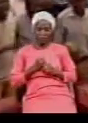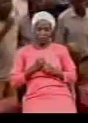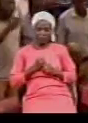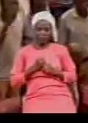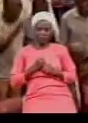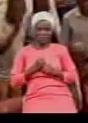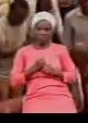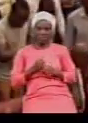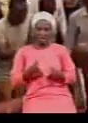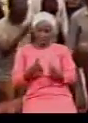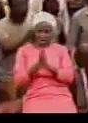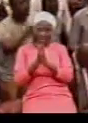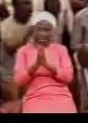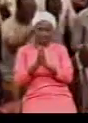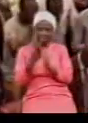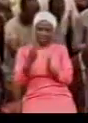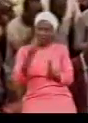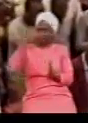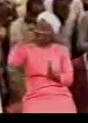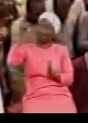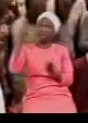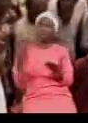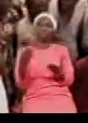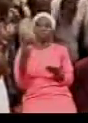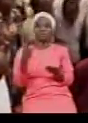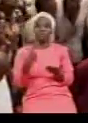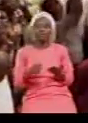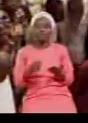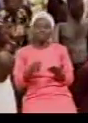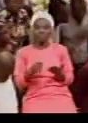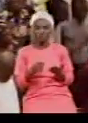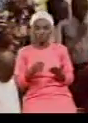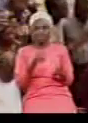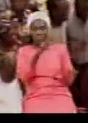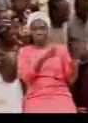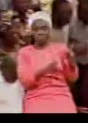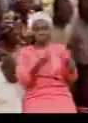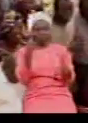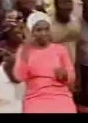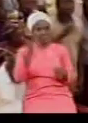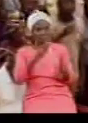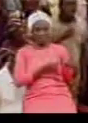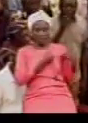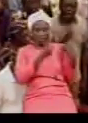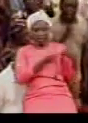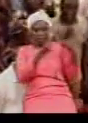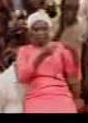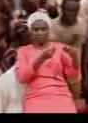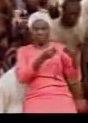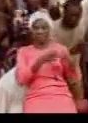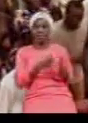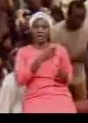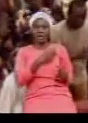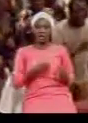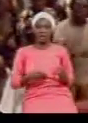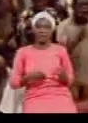Ask of me the heathens for the inheritance, and I will give